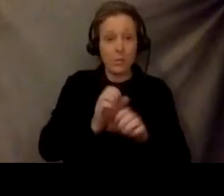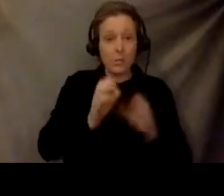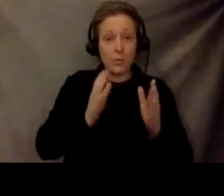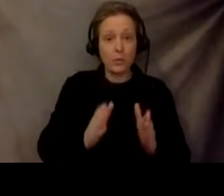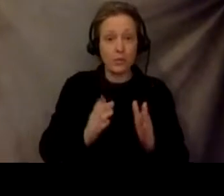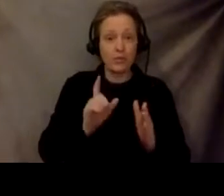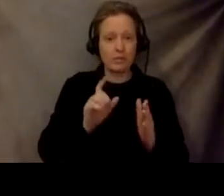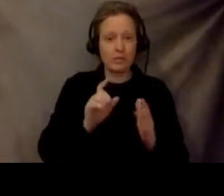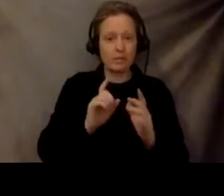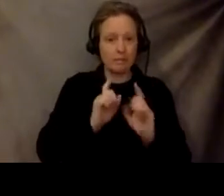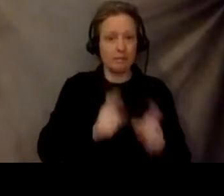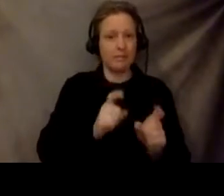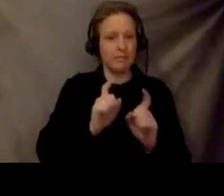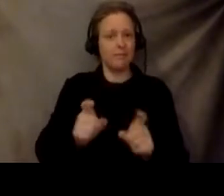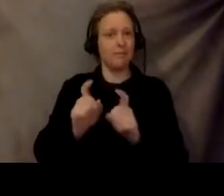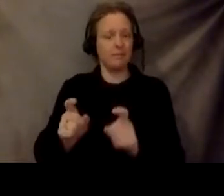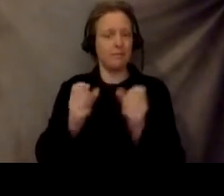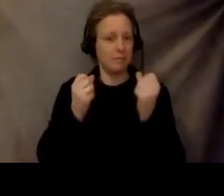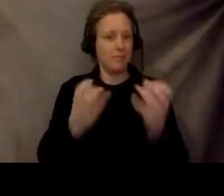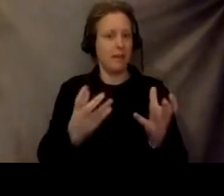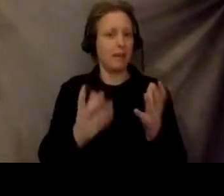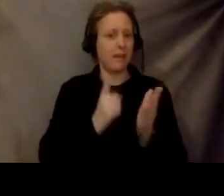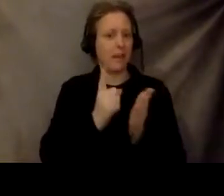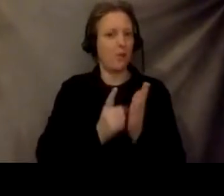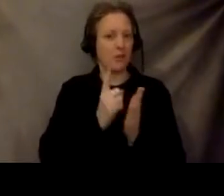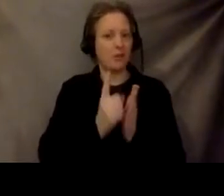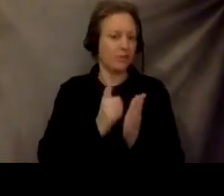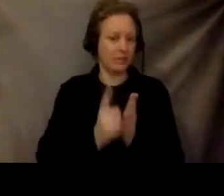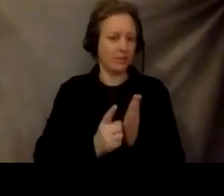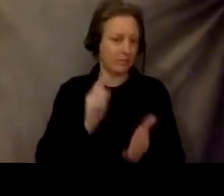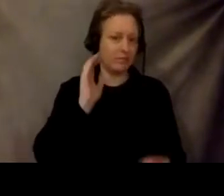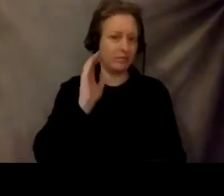to do that from the standpoint of good mental